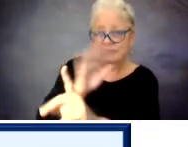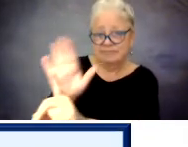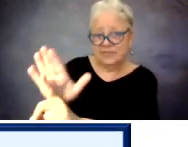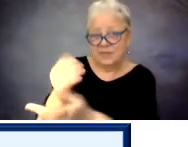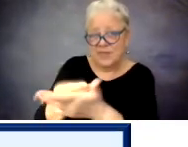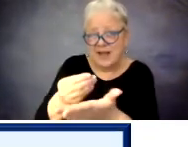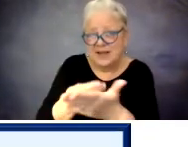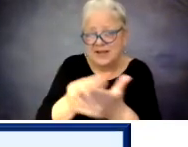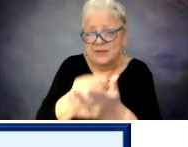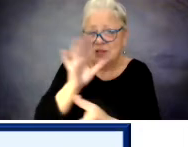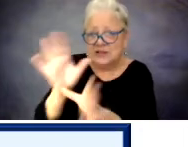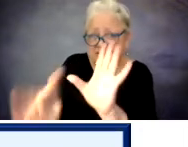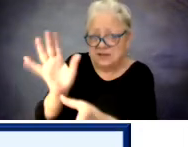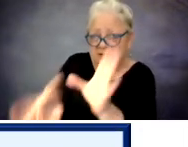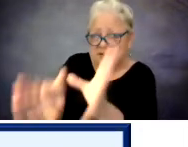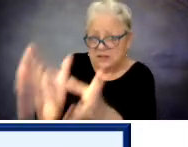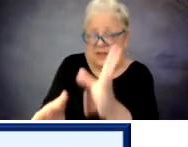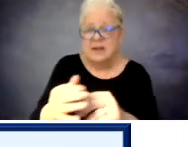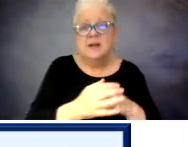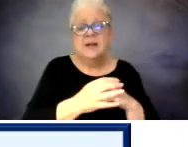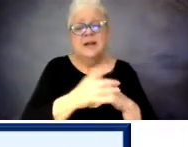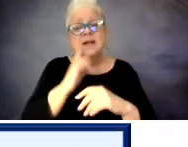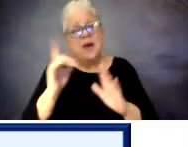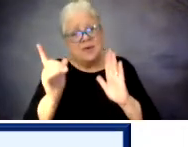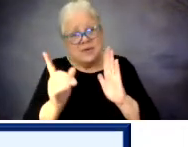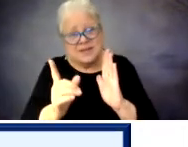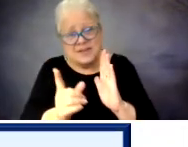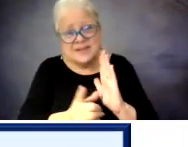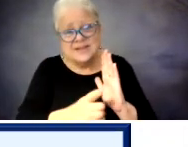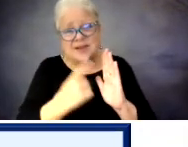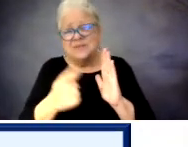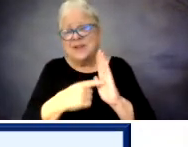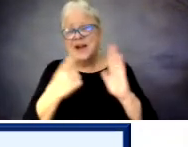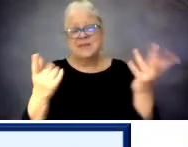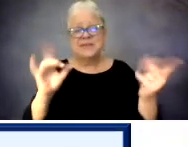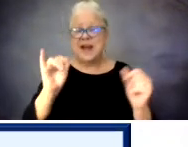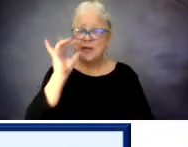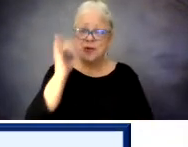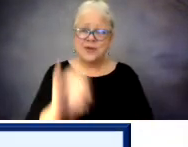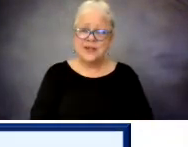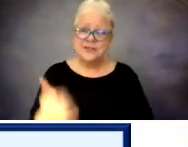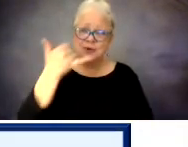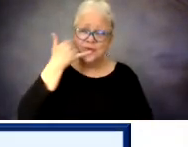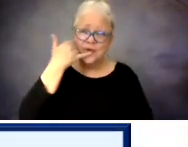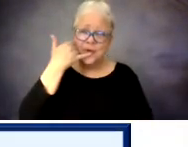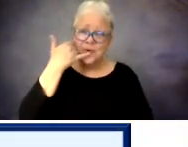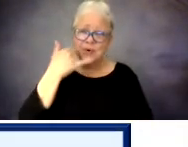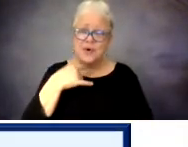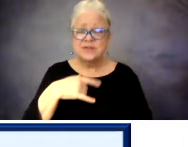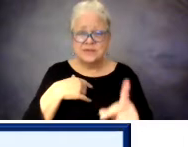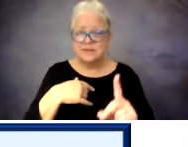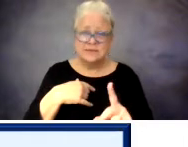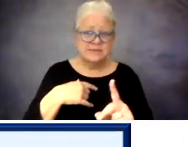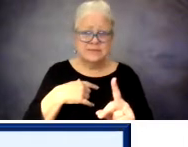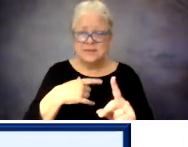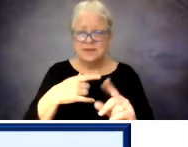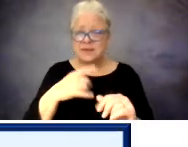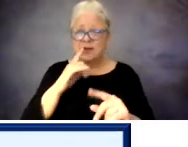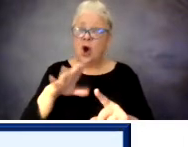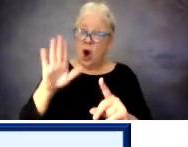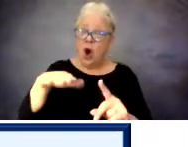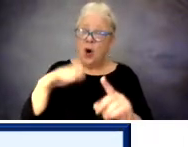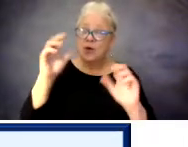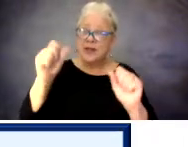And again, a lot of that can also be those deals that are too good to be true. You got to be careful about giving your personal information out over the